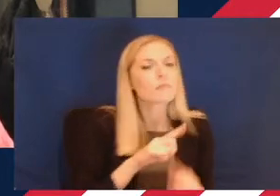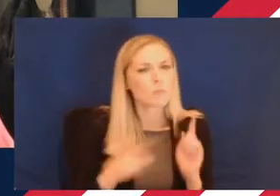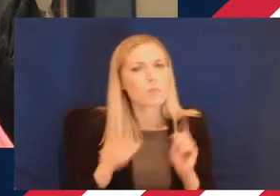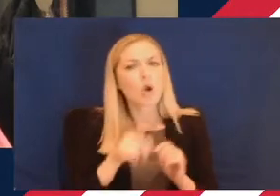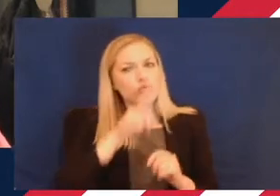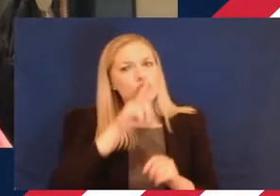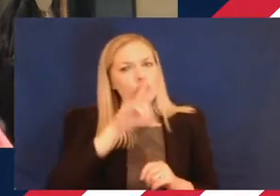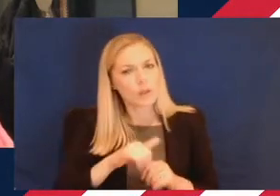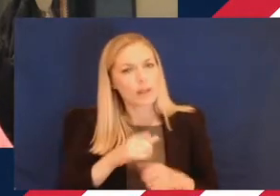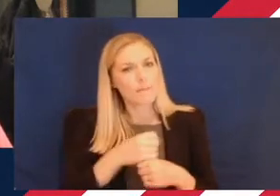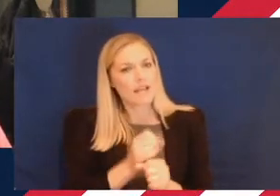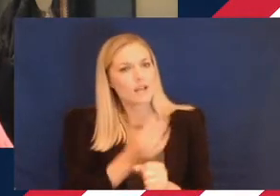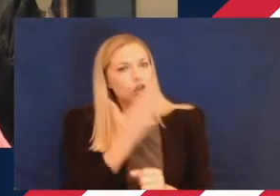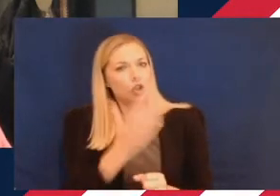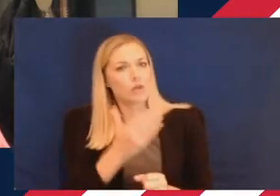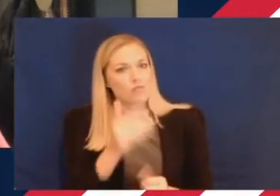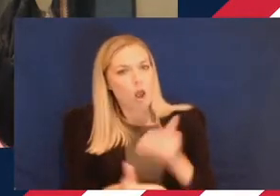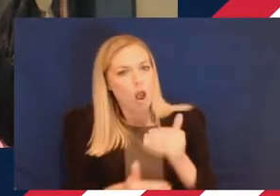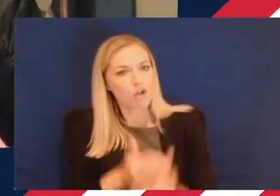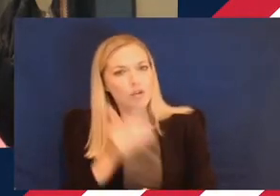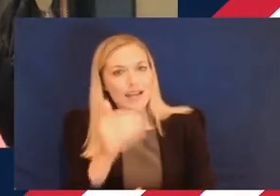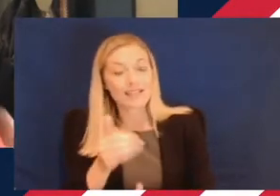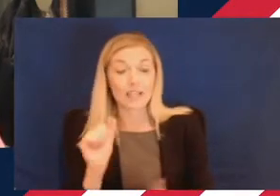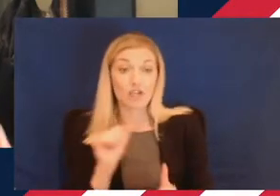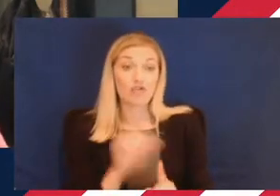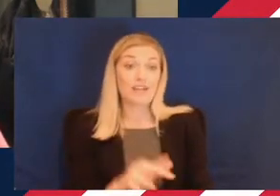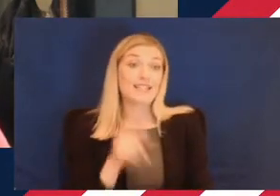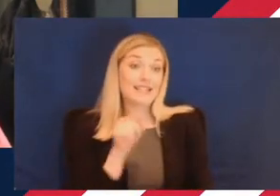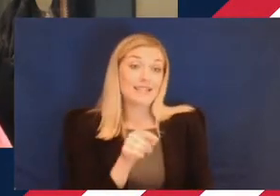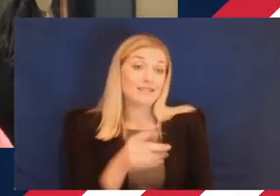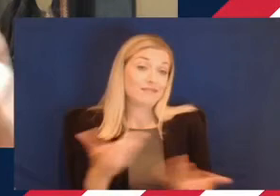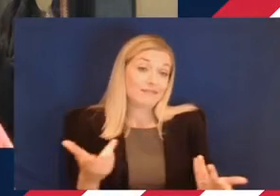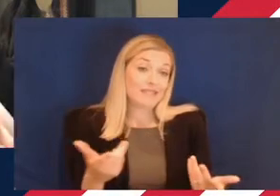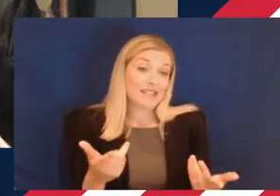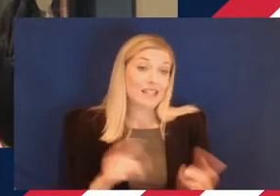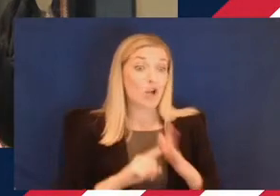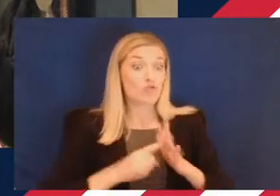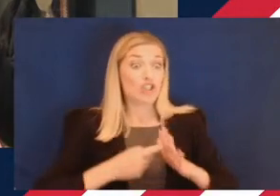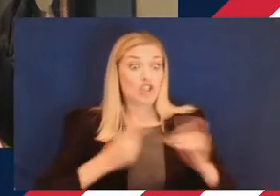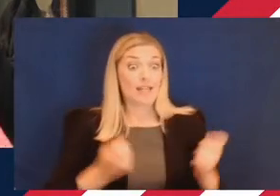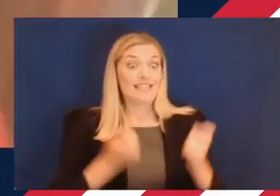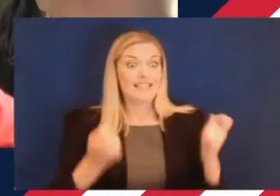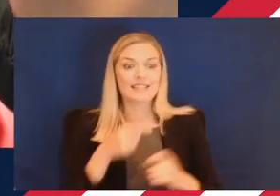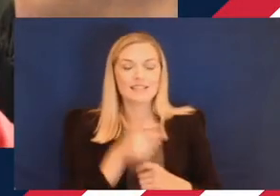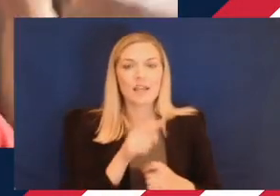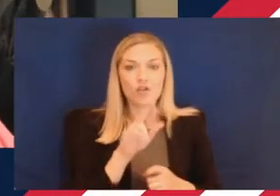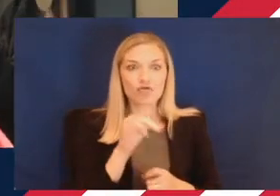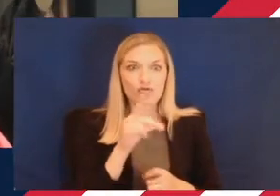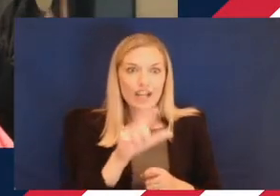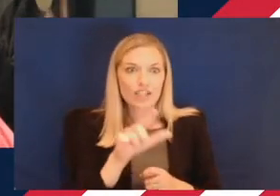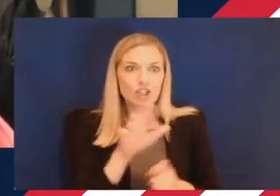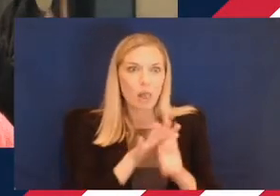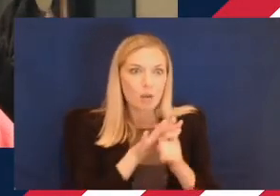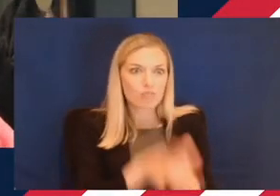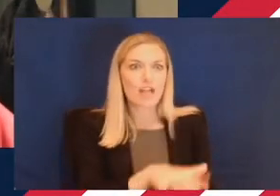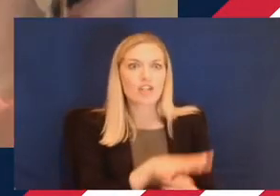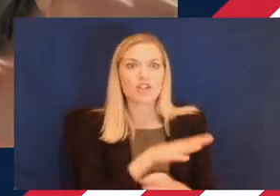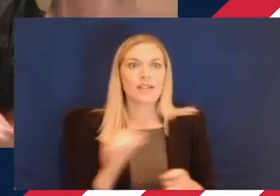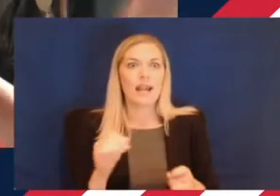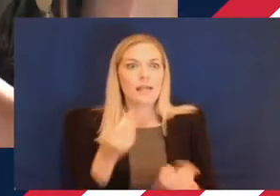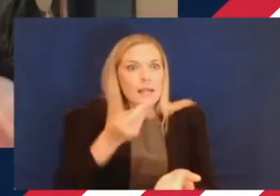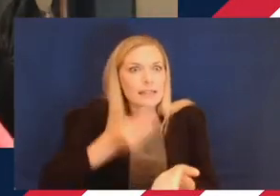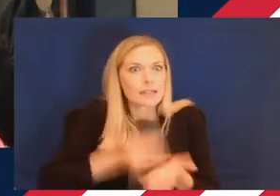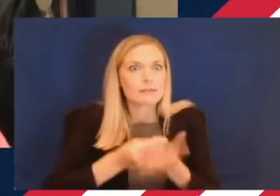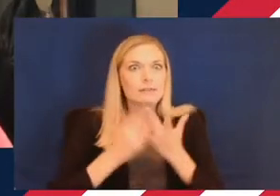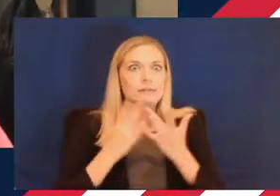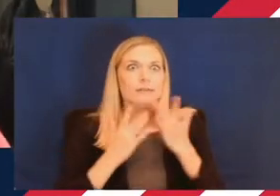America in racial inequality and injustice. We started to transform a Gilded Age economy built for the 1% into something that more